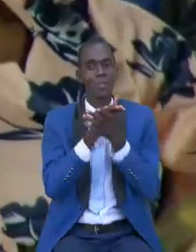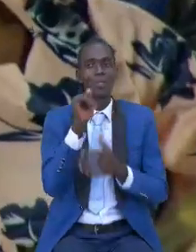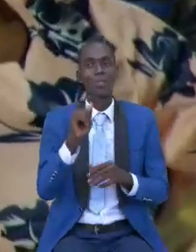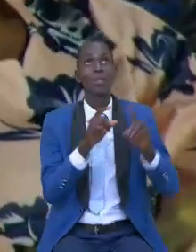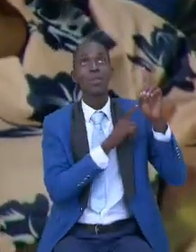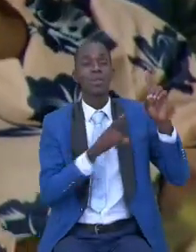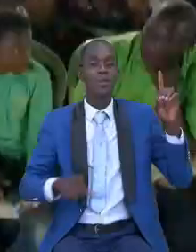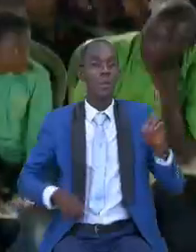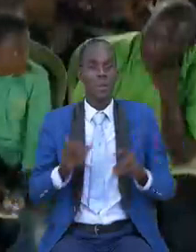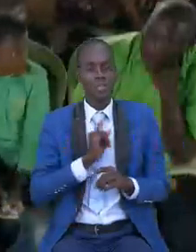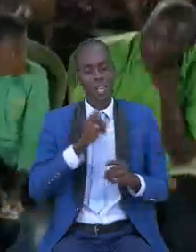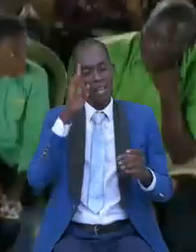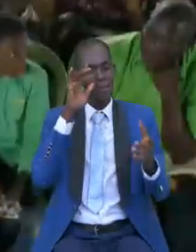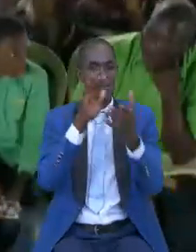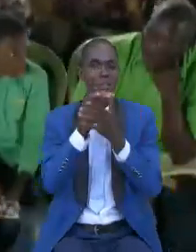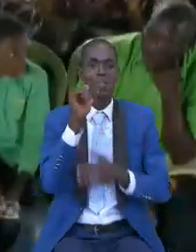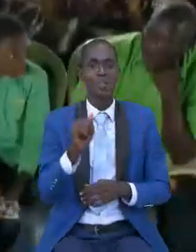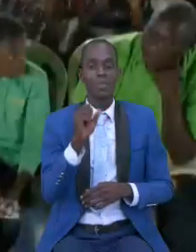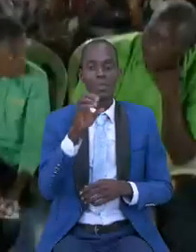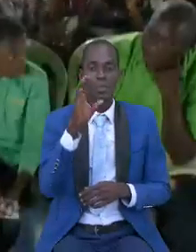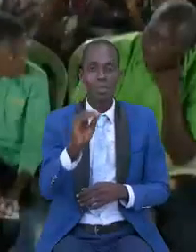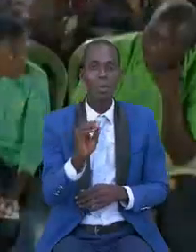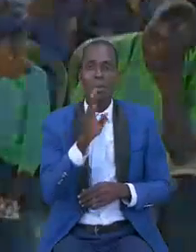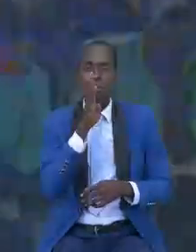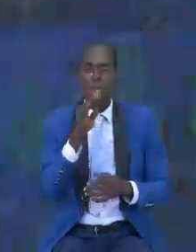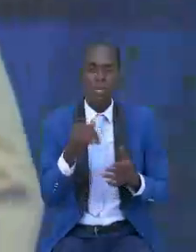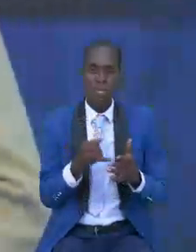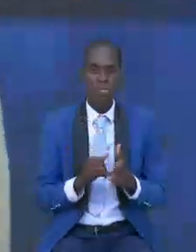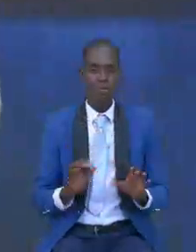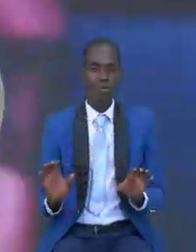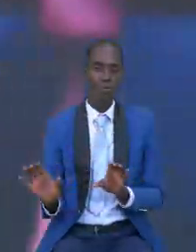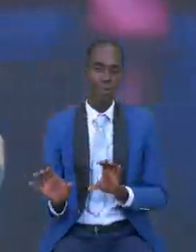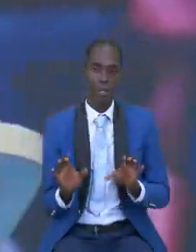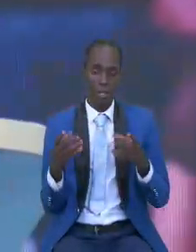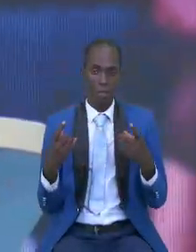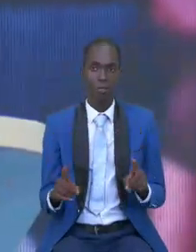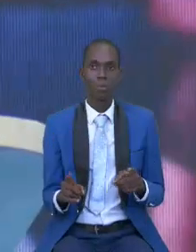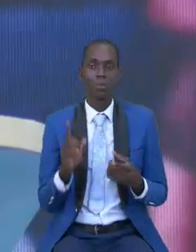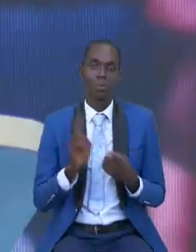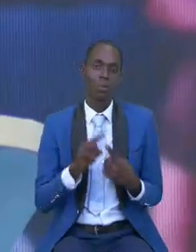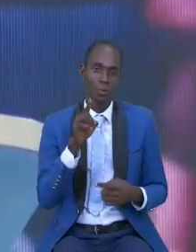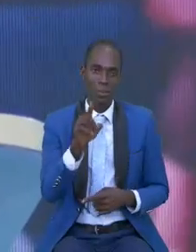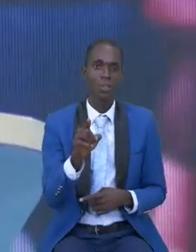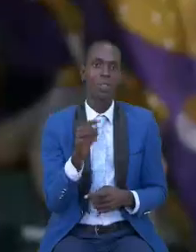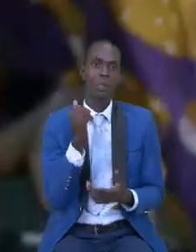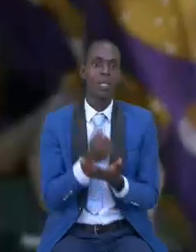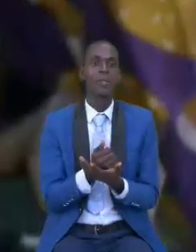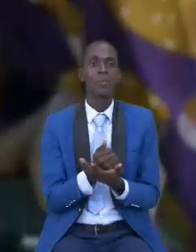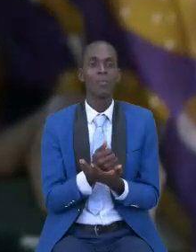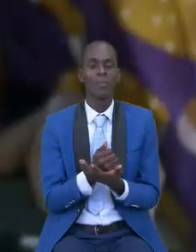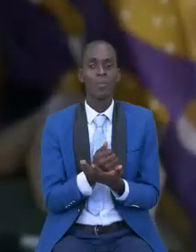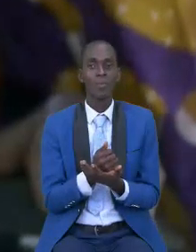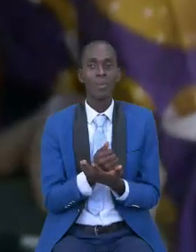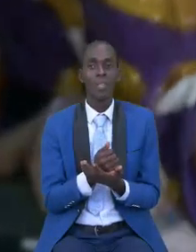Lord, I believe. So be it done unto thee. I lost